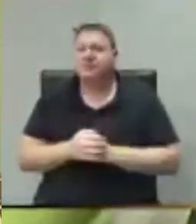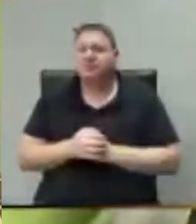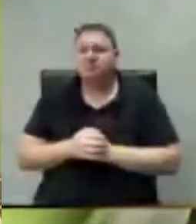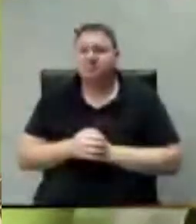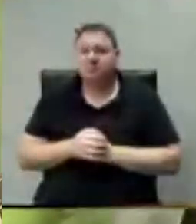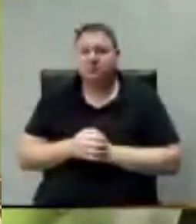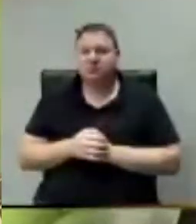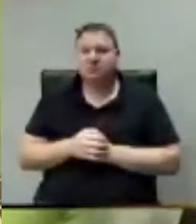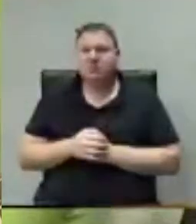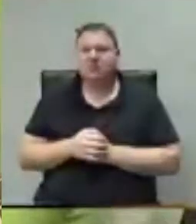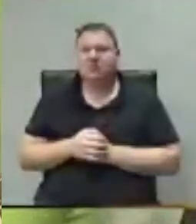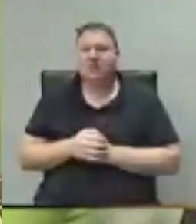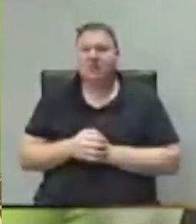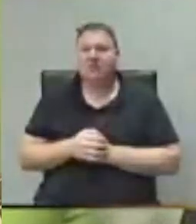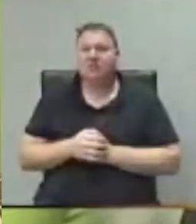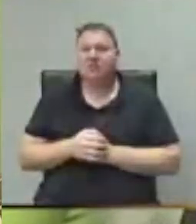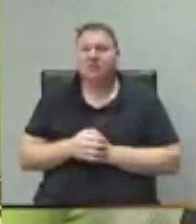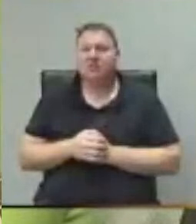in